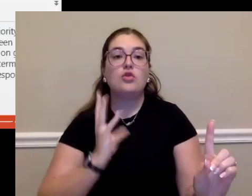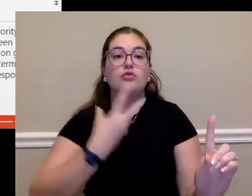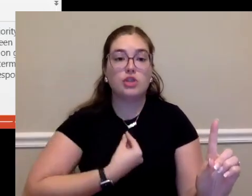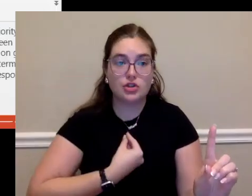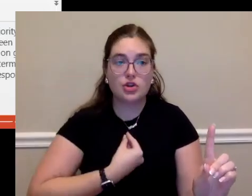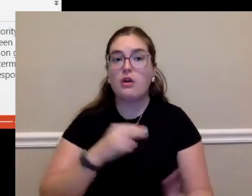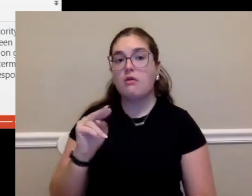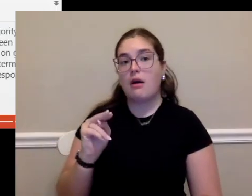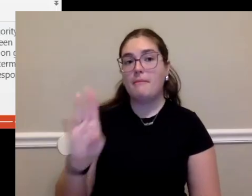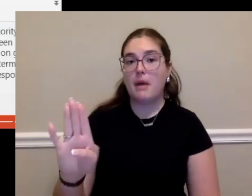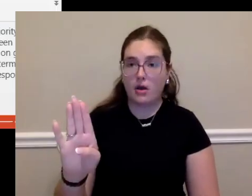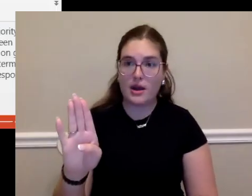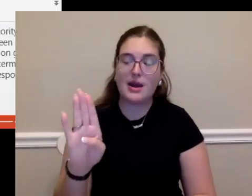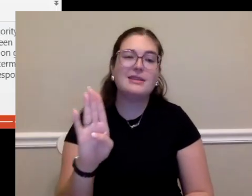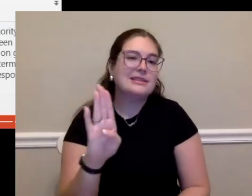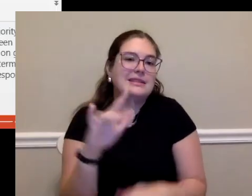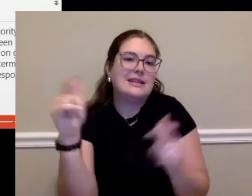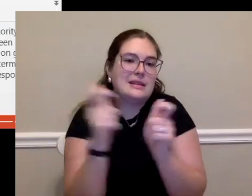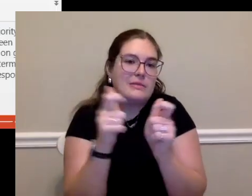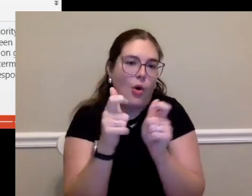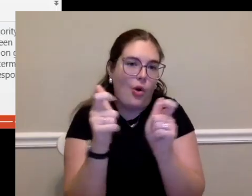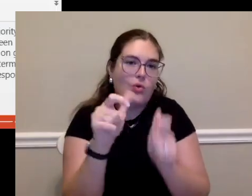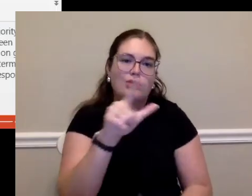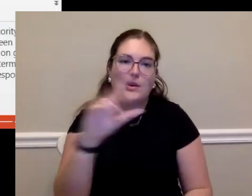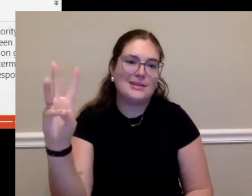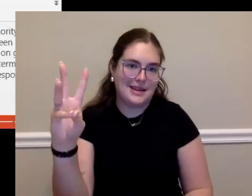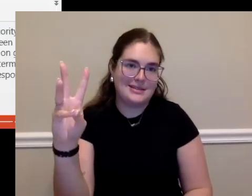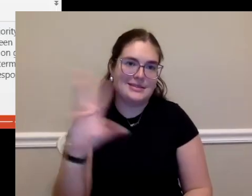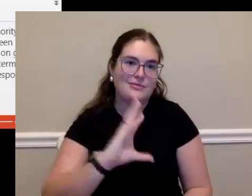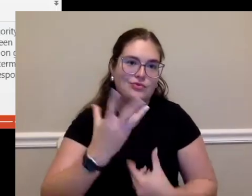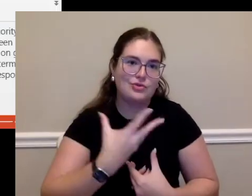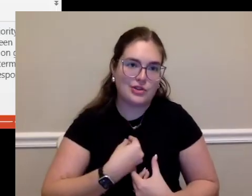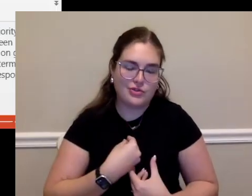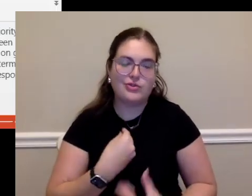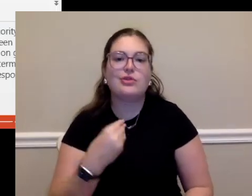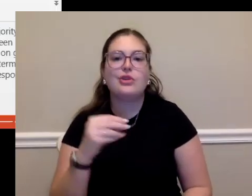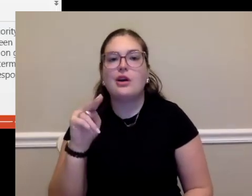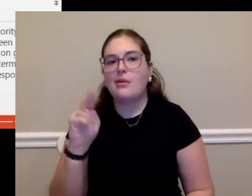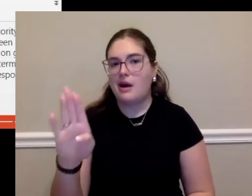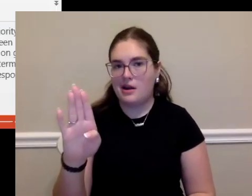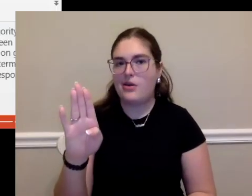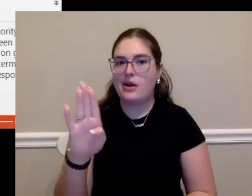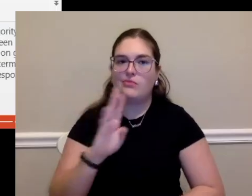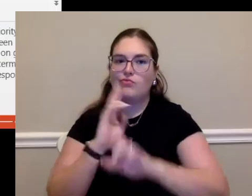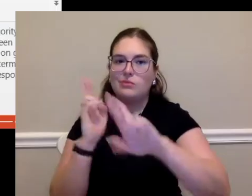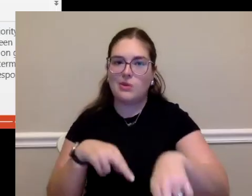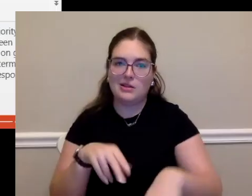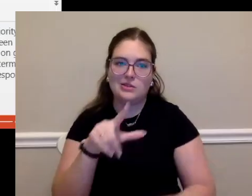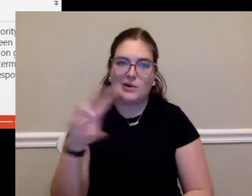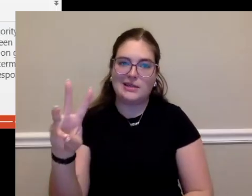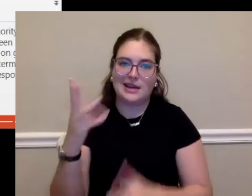responses was limited. There were only 26 responses in that category. So that might be worth doing